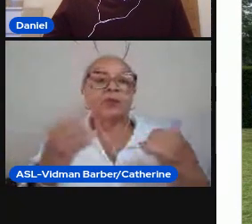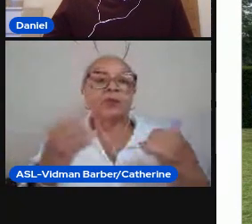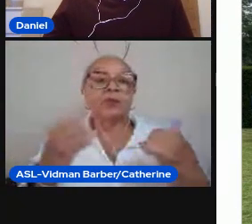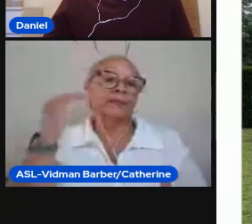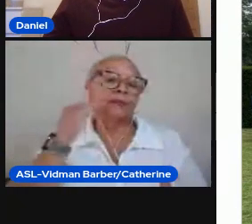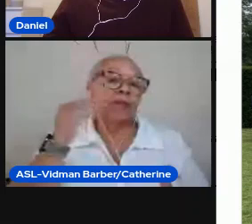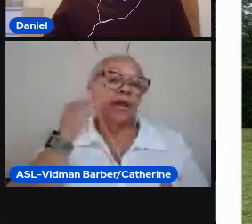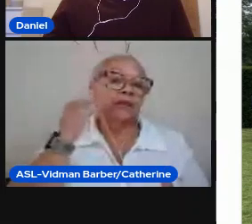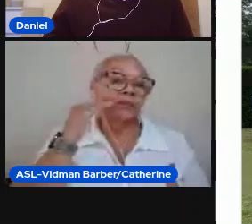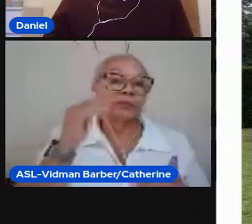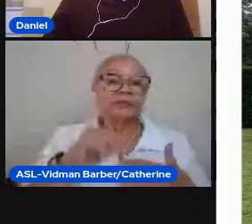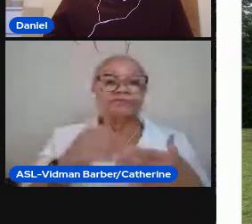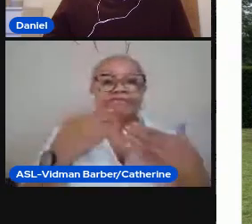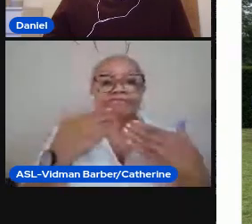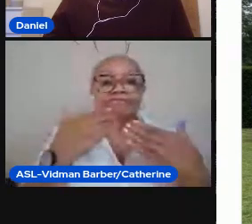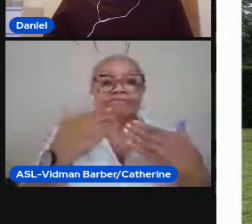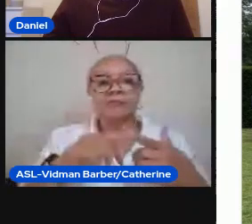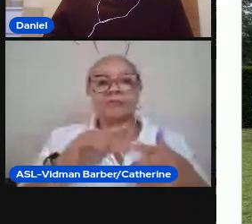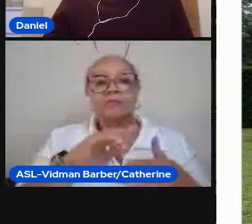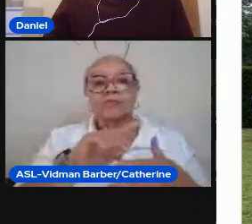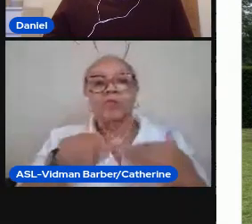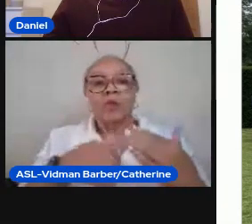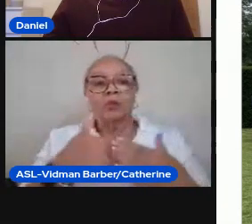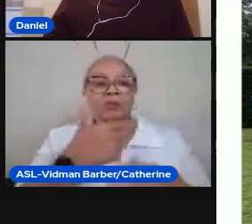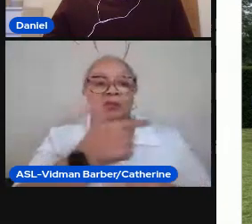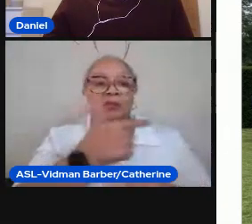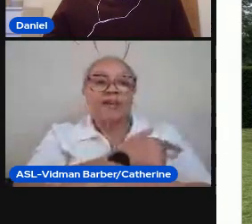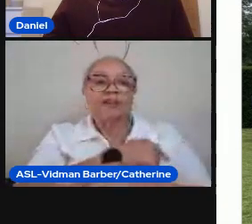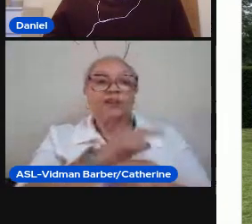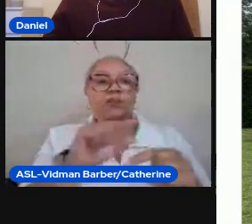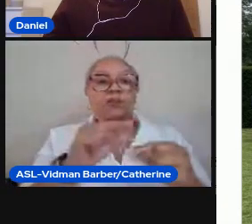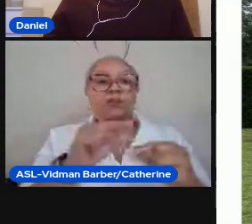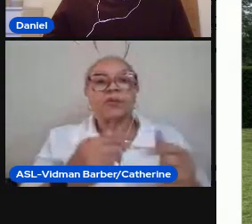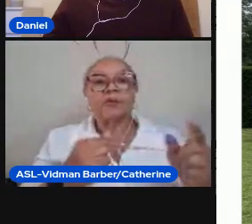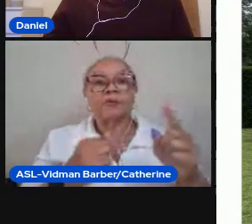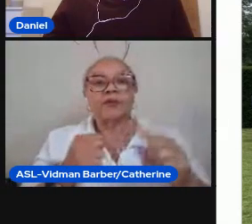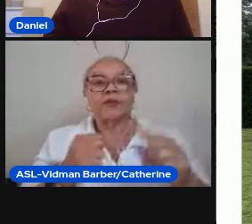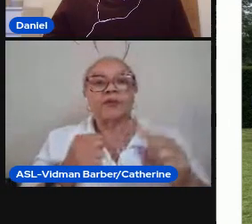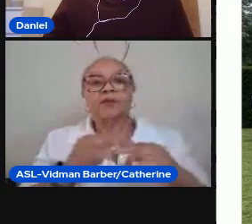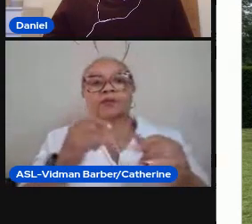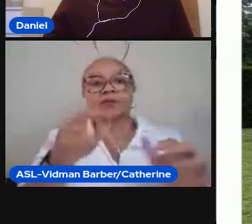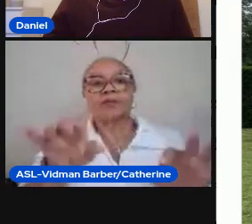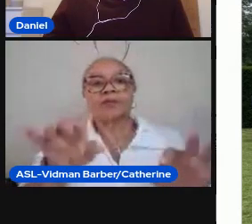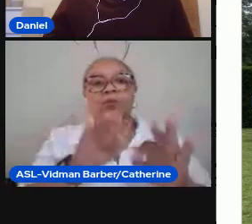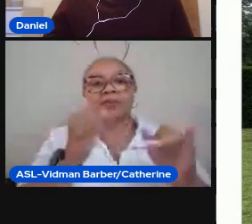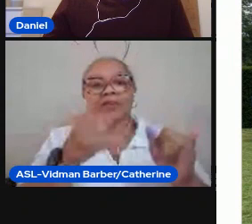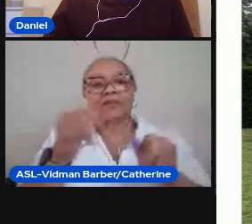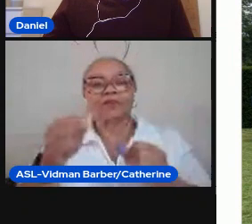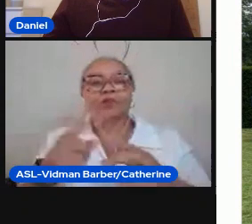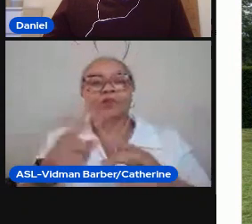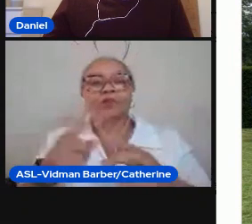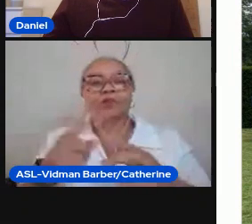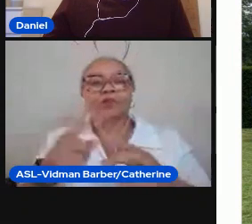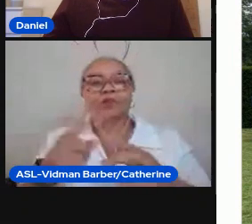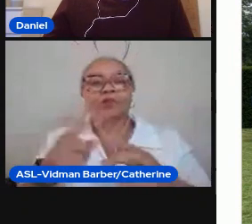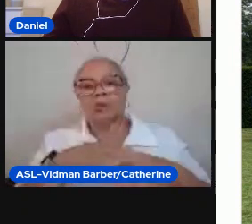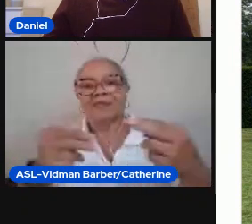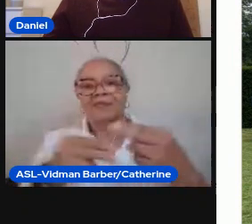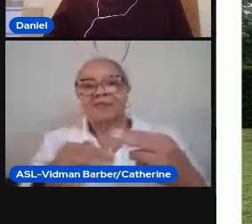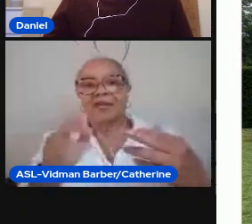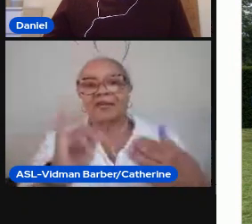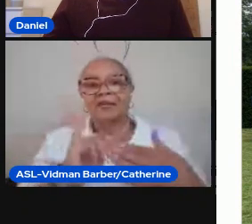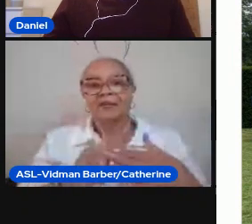that I'm based in, the Oxford Vaccine Group, and I've highlighted particular key individuals here, as well as some external